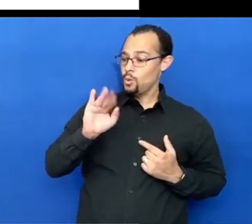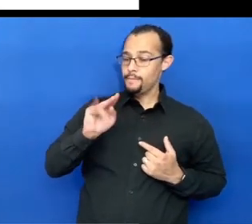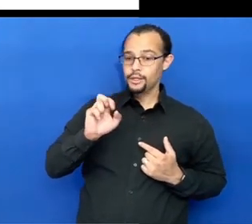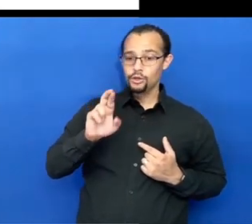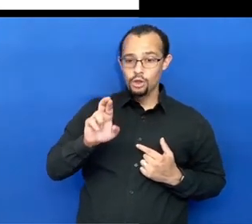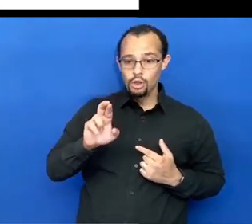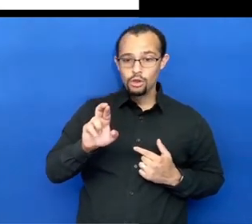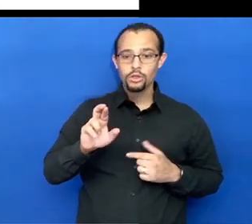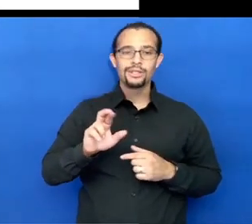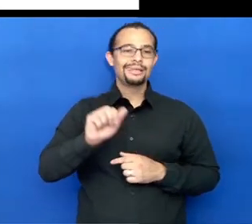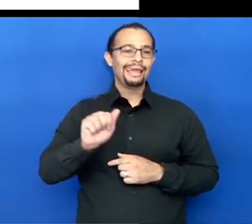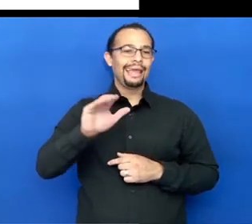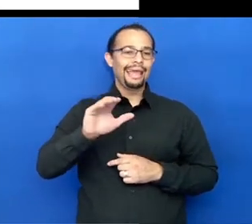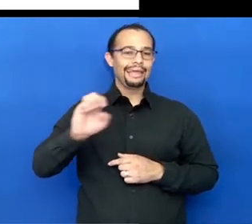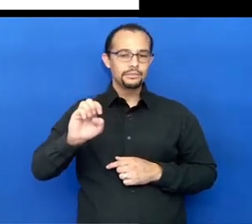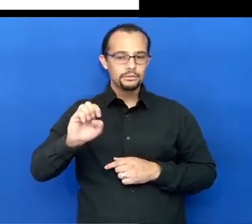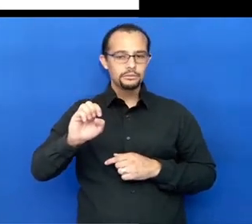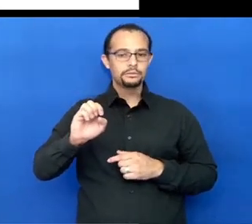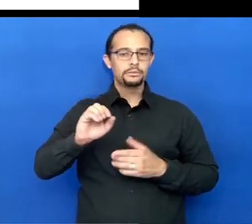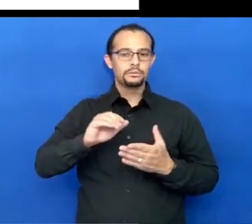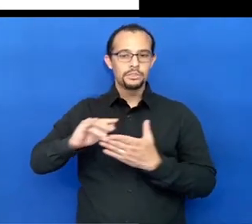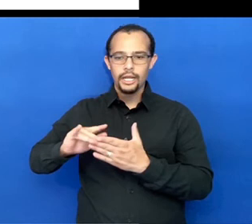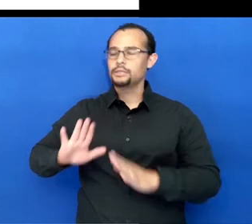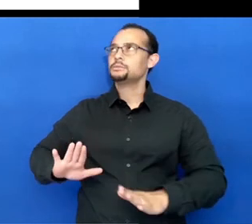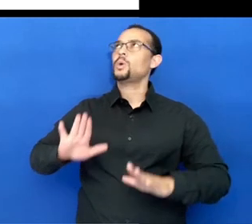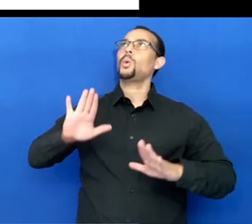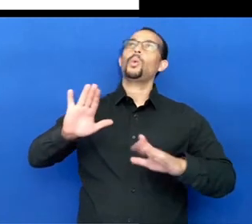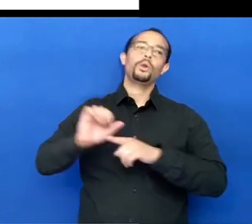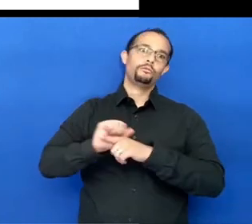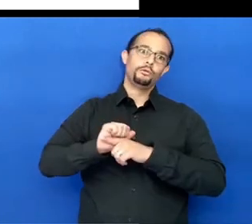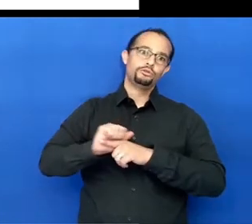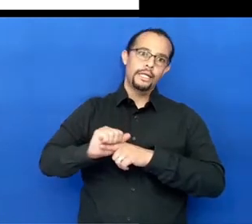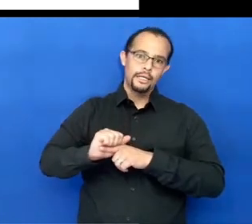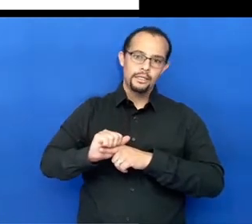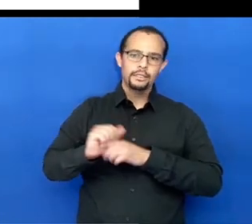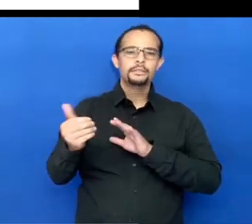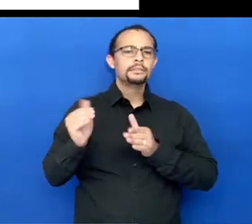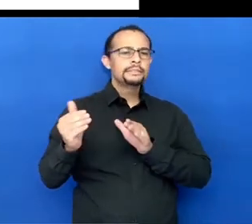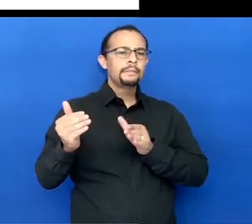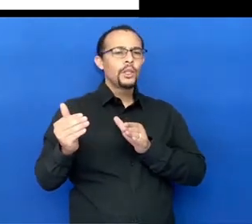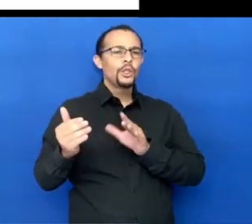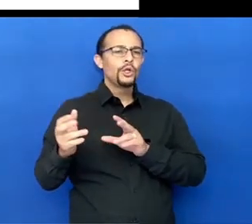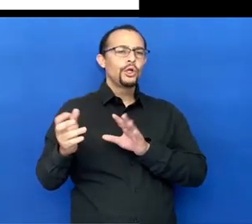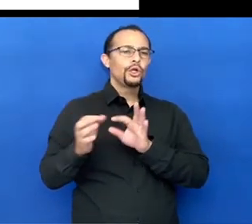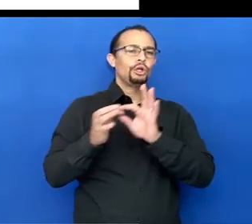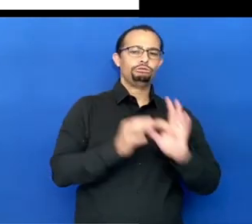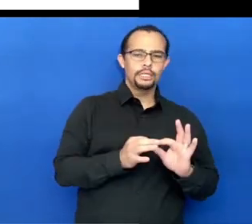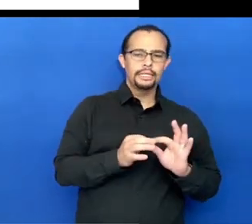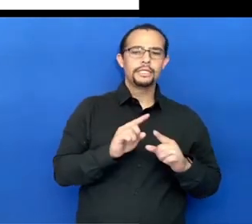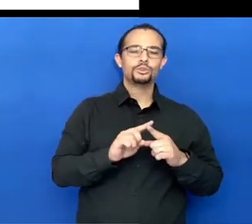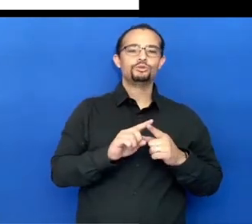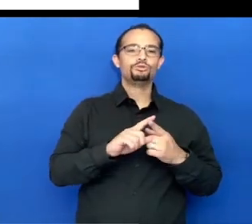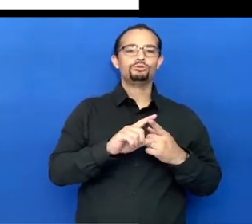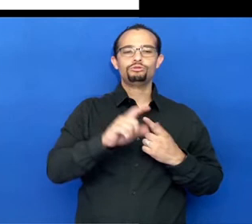live webinars as well. The ACE study, the Adverse Childhood Experiences Study, is a wonderful